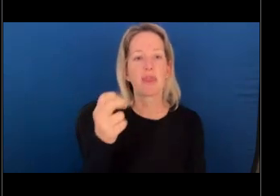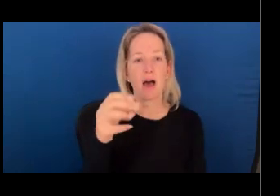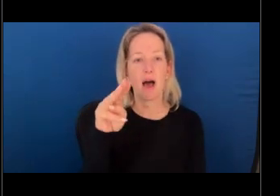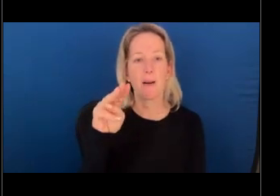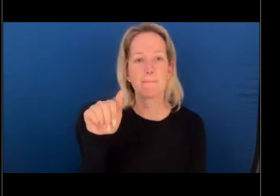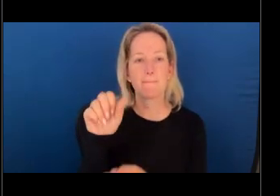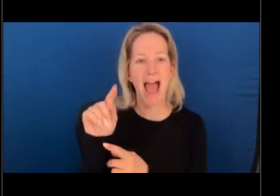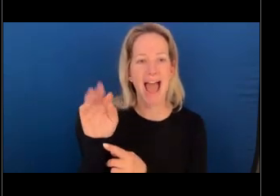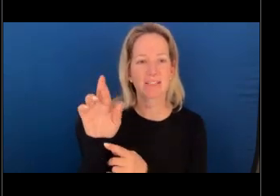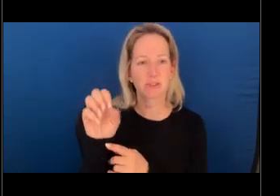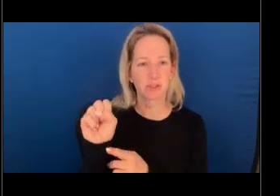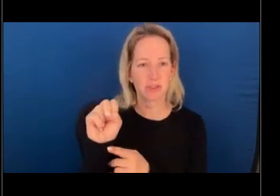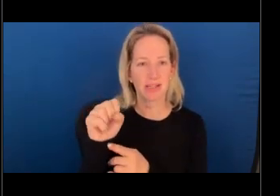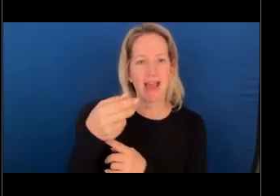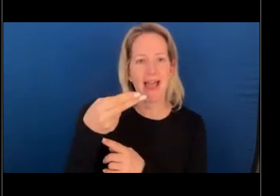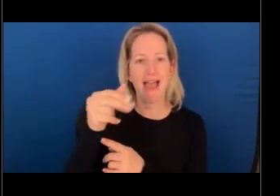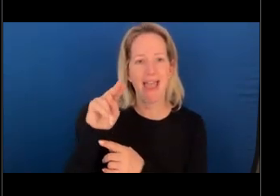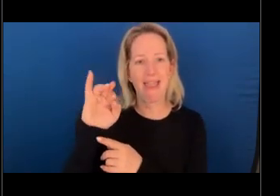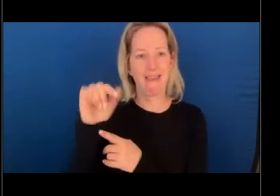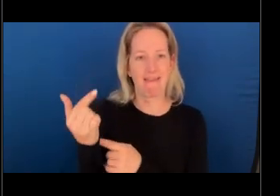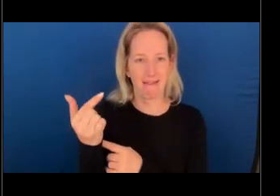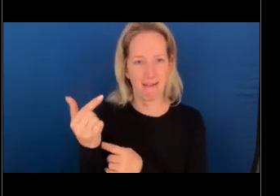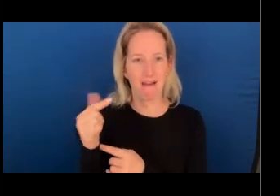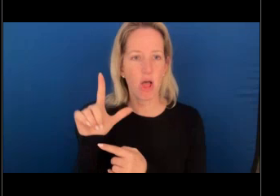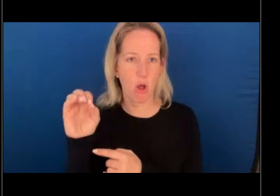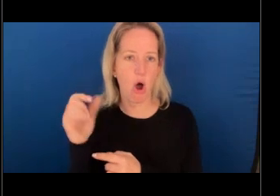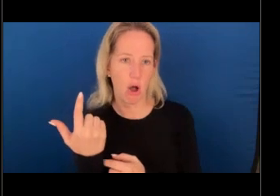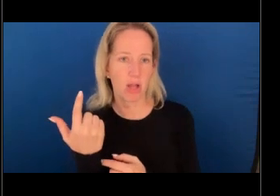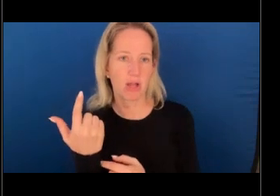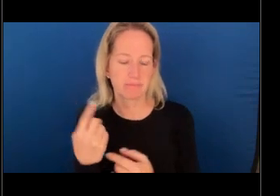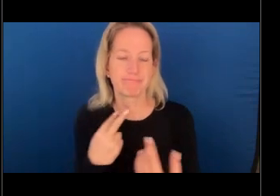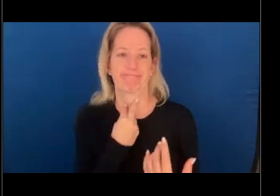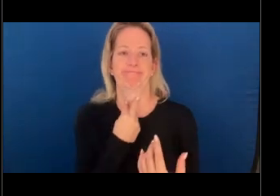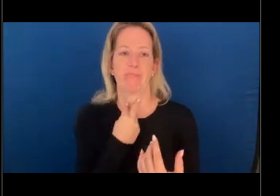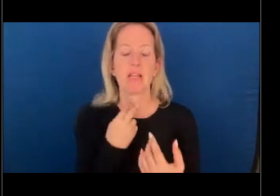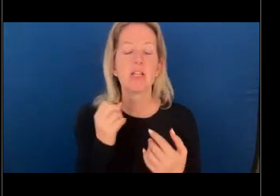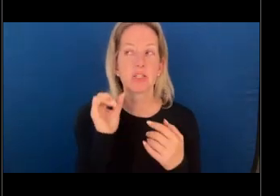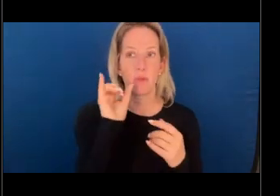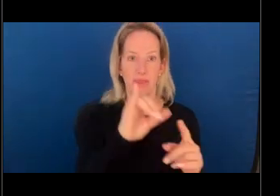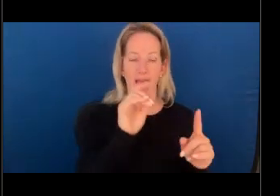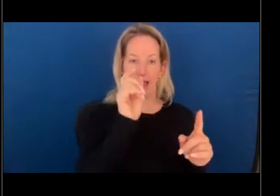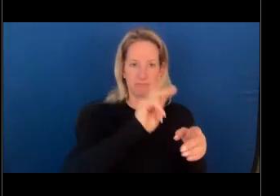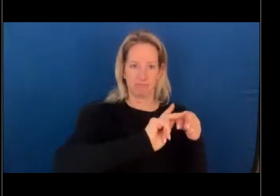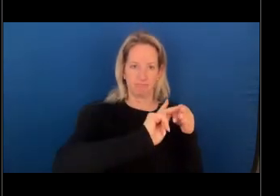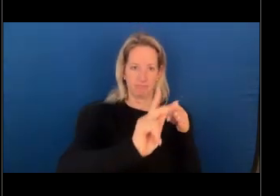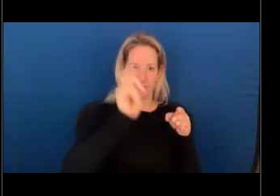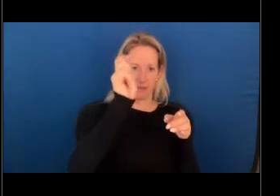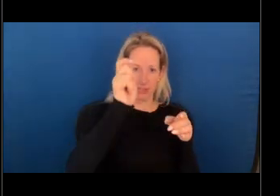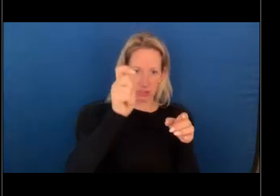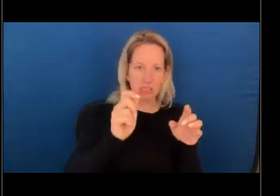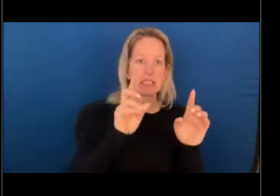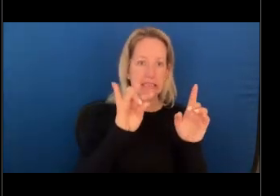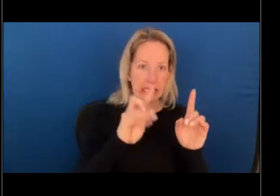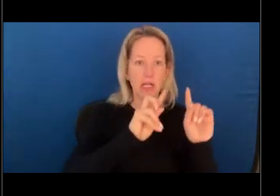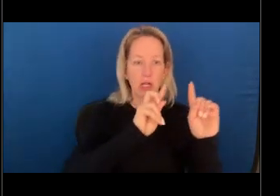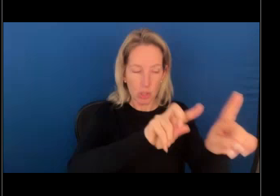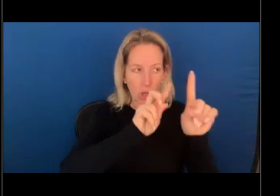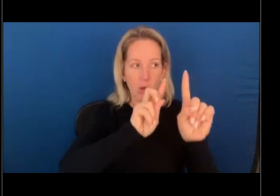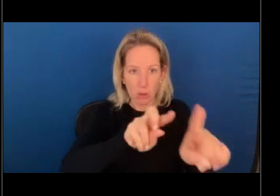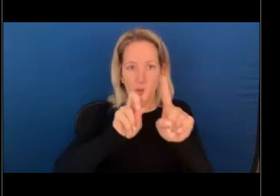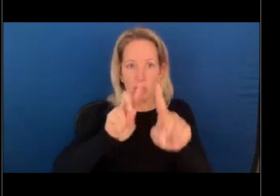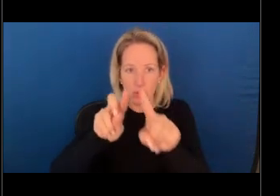a compilation from a fisherman who had gone around and spent time going to each of the boats. The coordinates